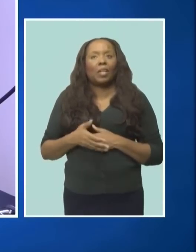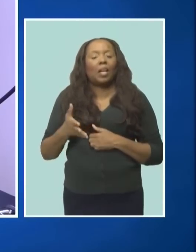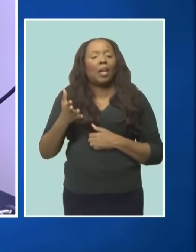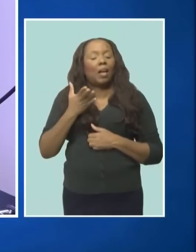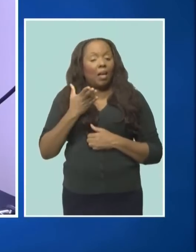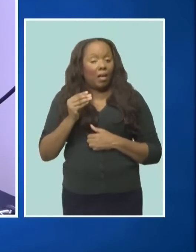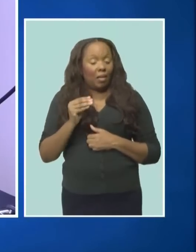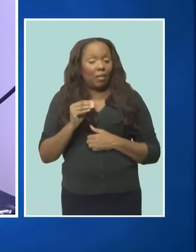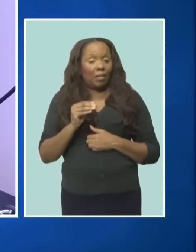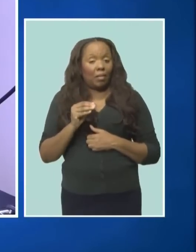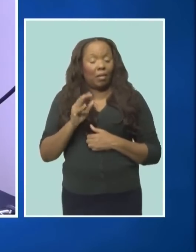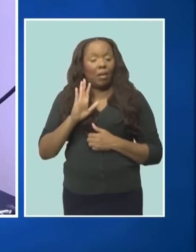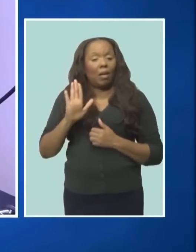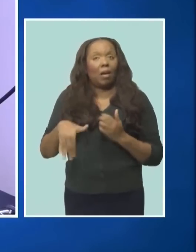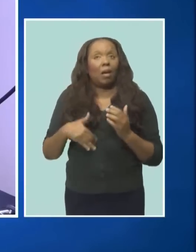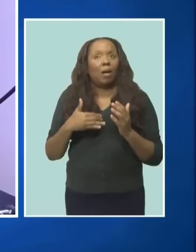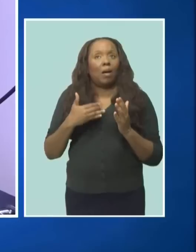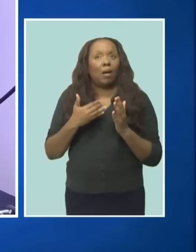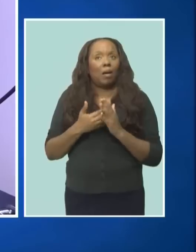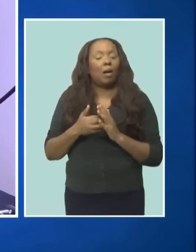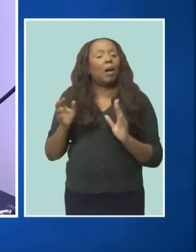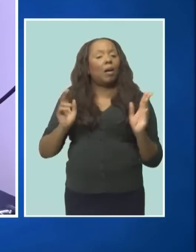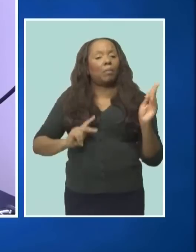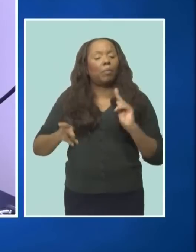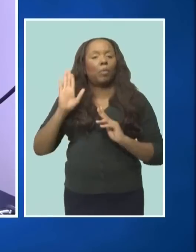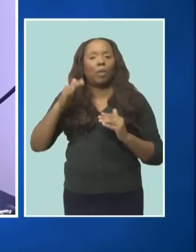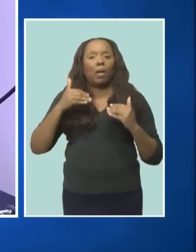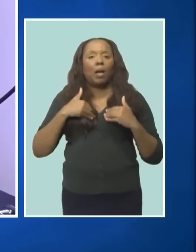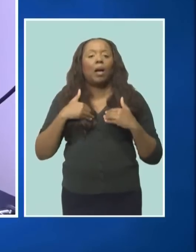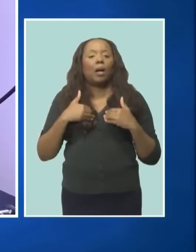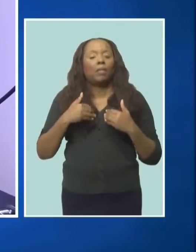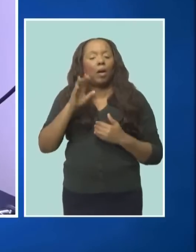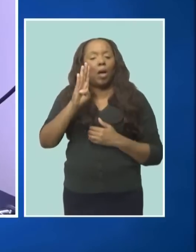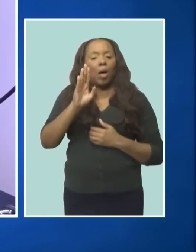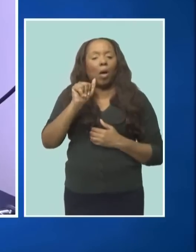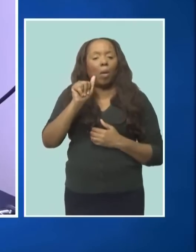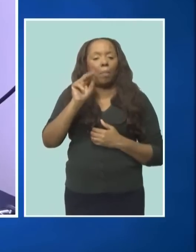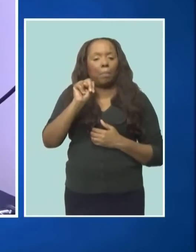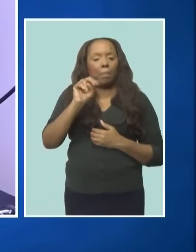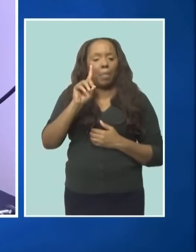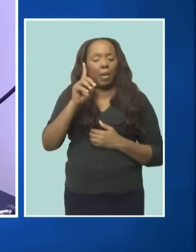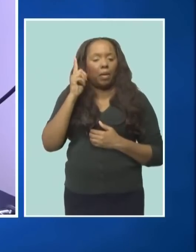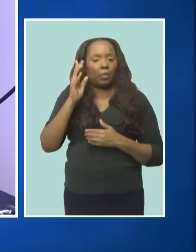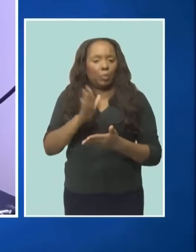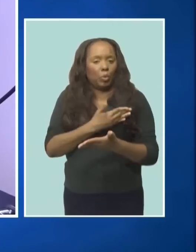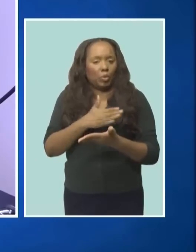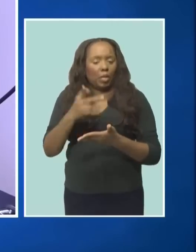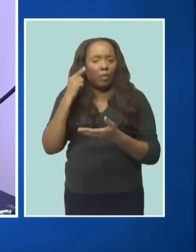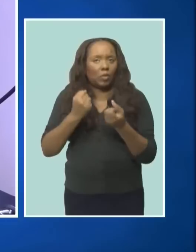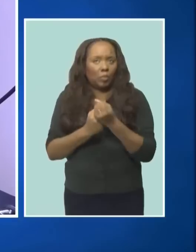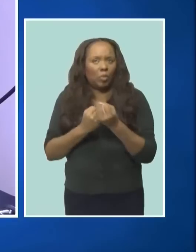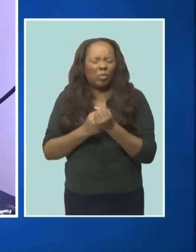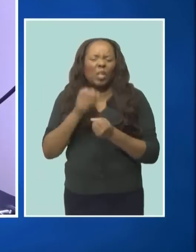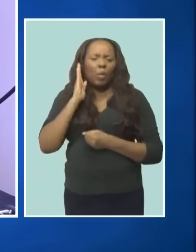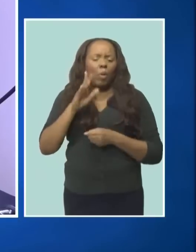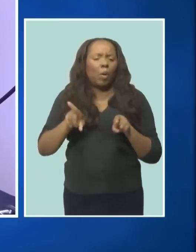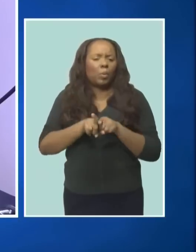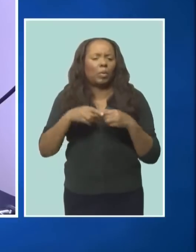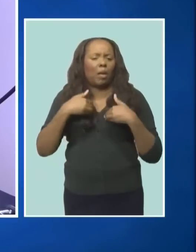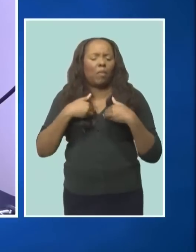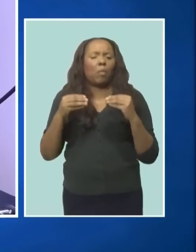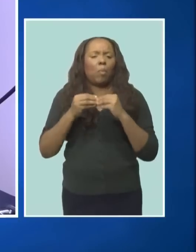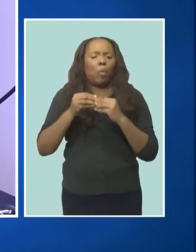backed by Mike Cheeseman and his band. And there are going to be more too.